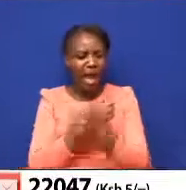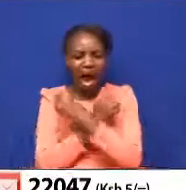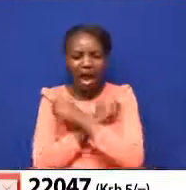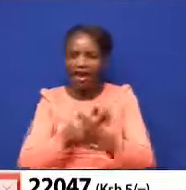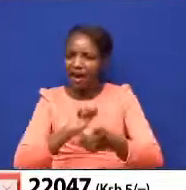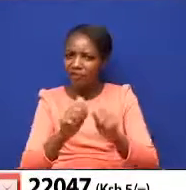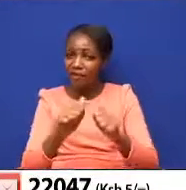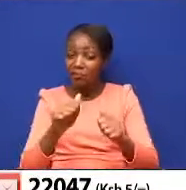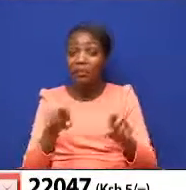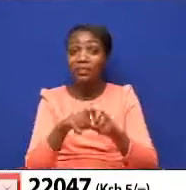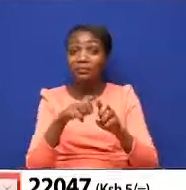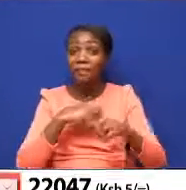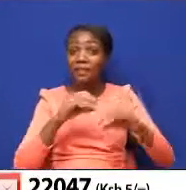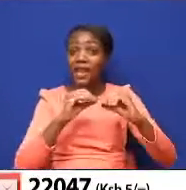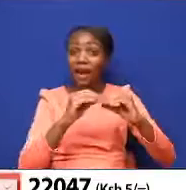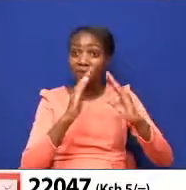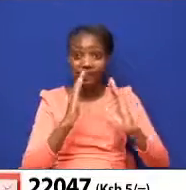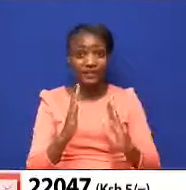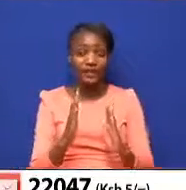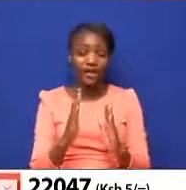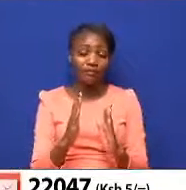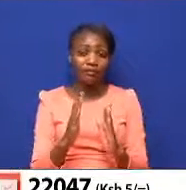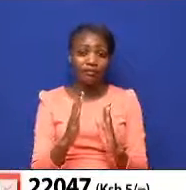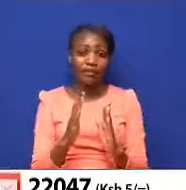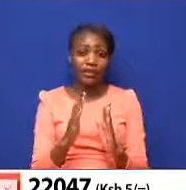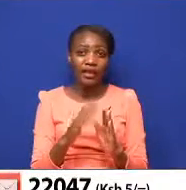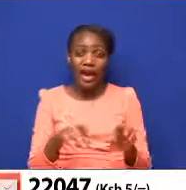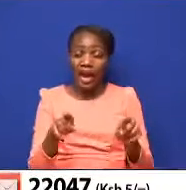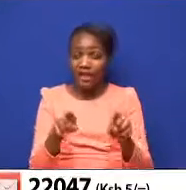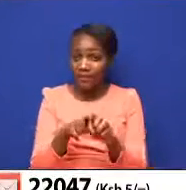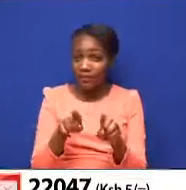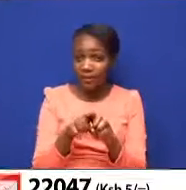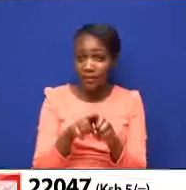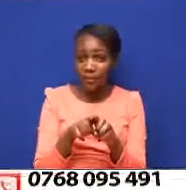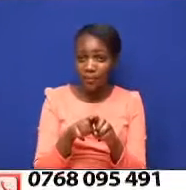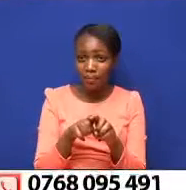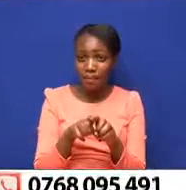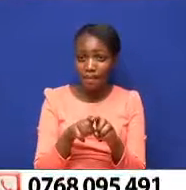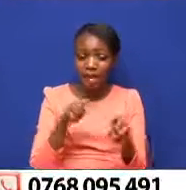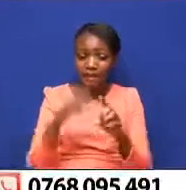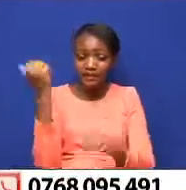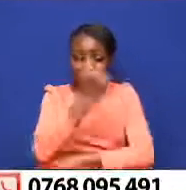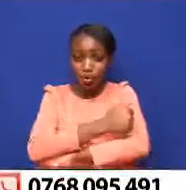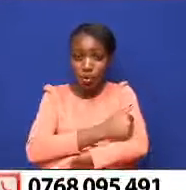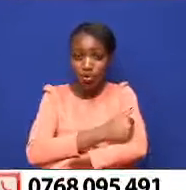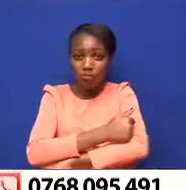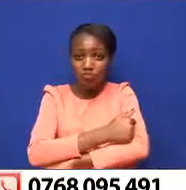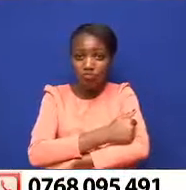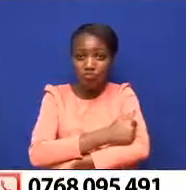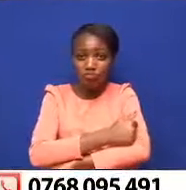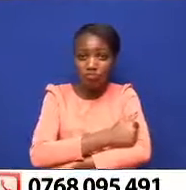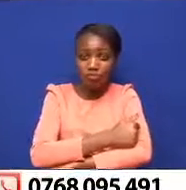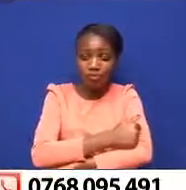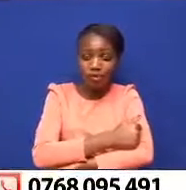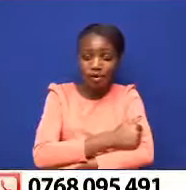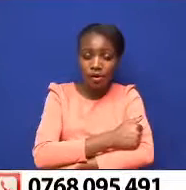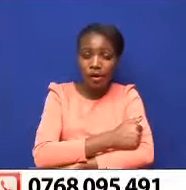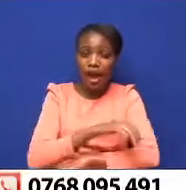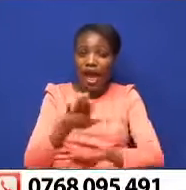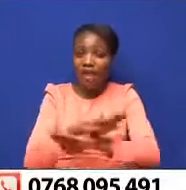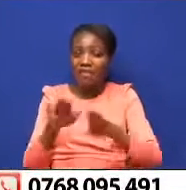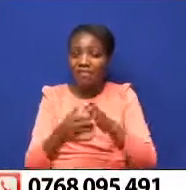a teacher. I teach Taekwondo in schools and in halls. And when the schools were closed, the halls were closed,